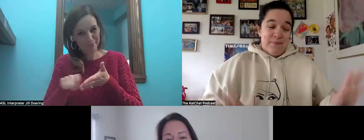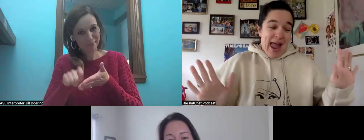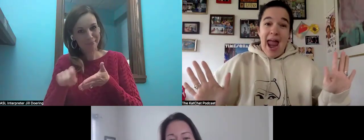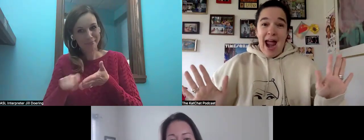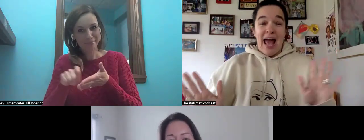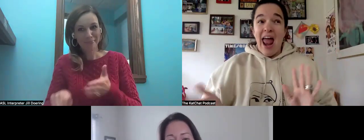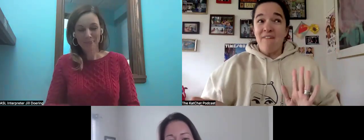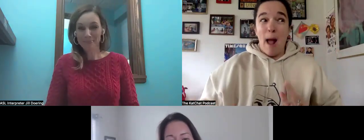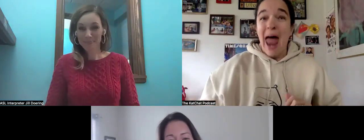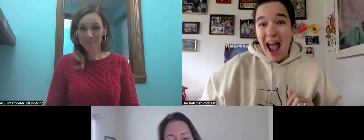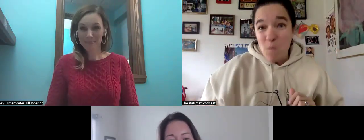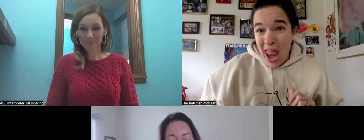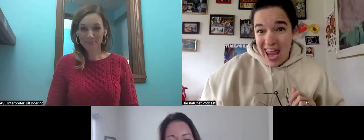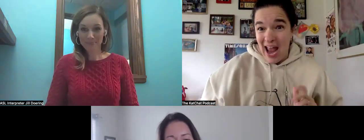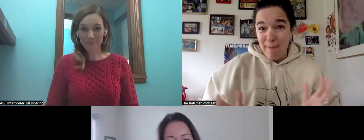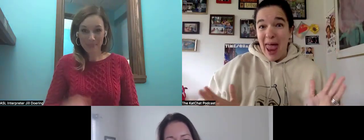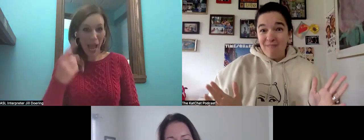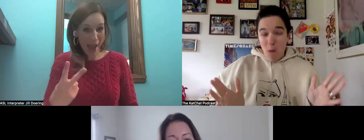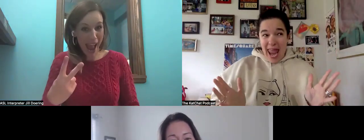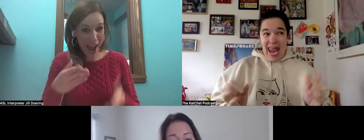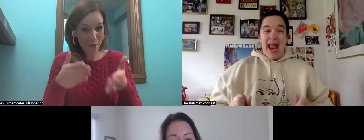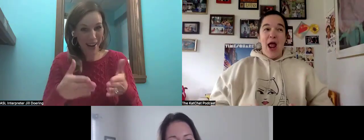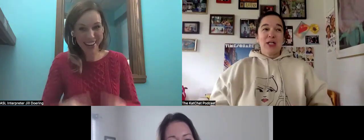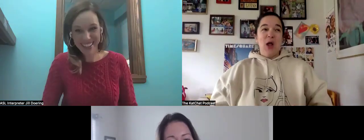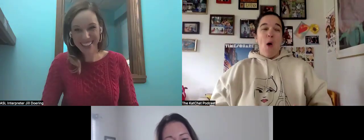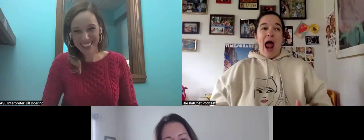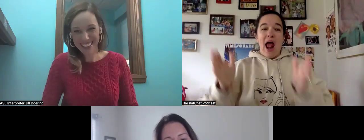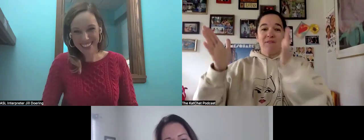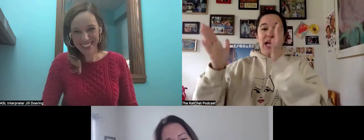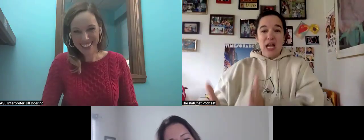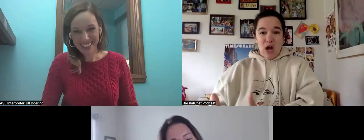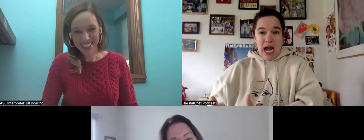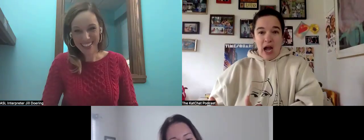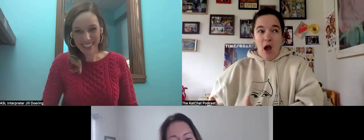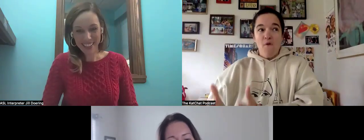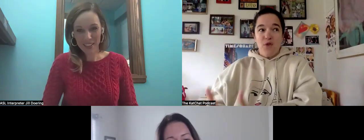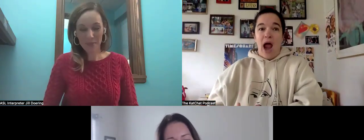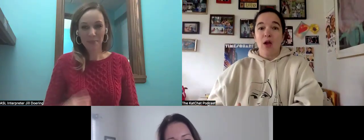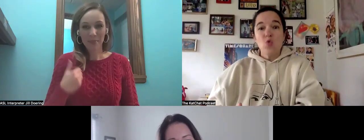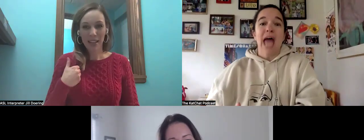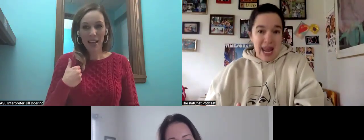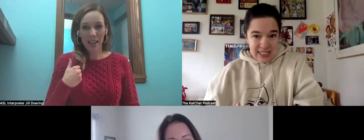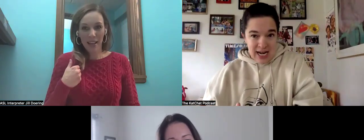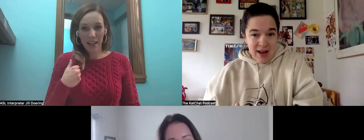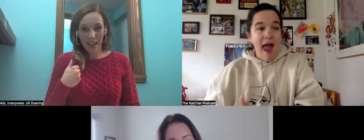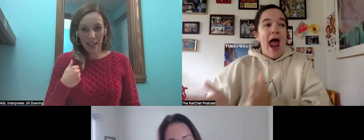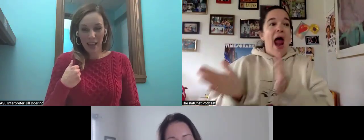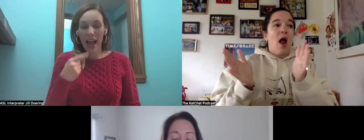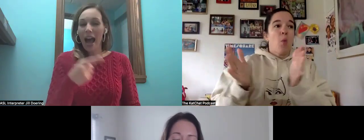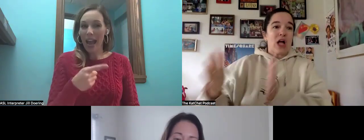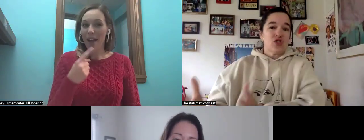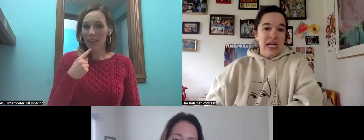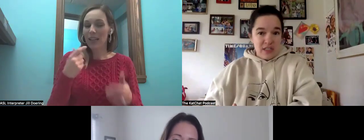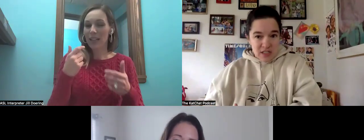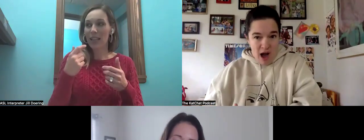Yeah. And I'm halfway. I'm halfway. So Yeah. I have a hearing from who's editing.